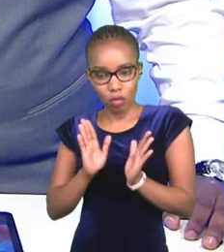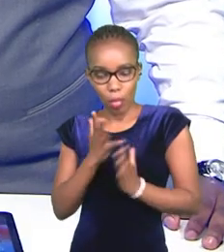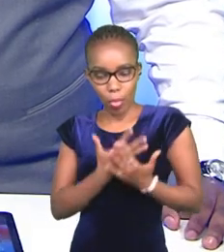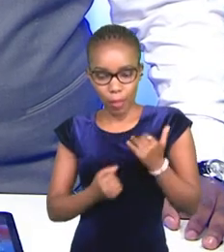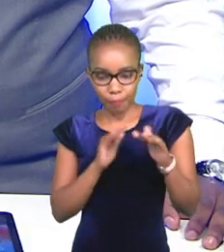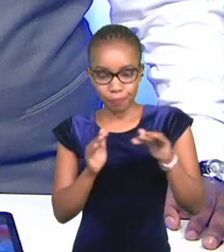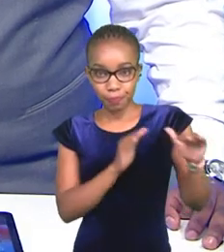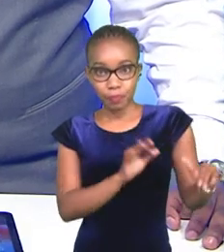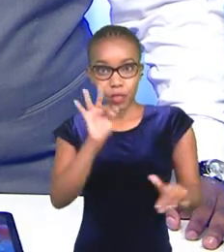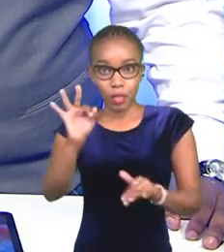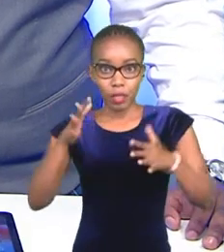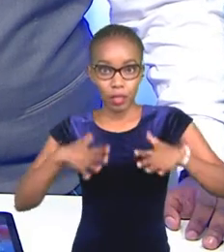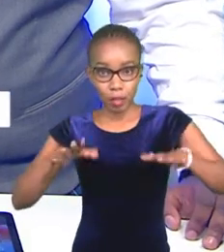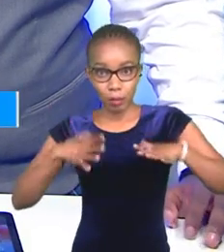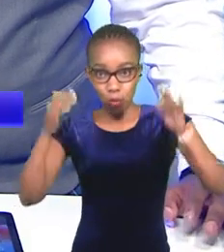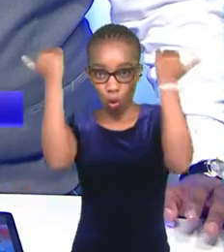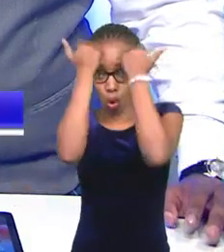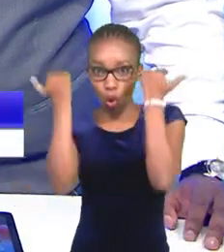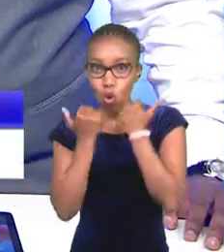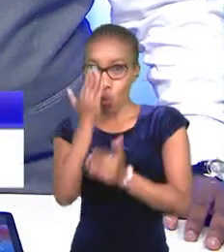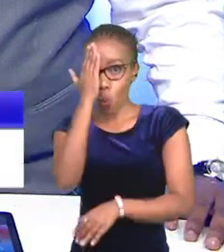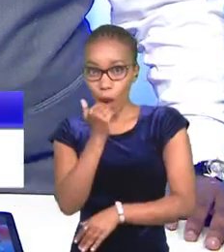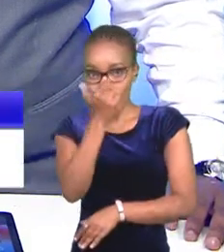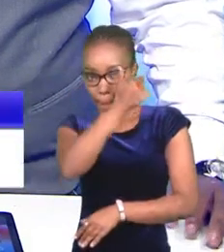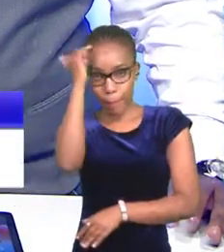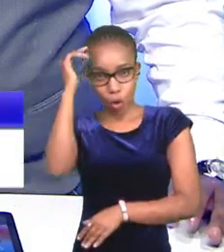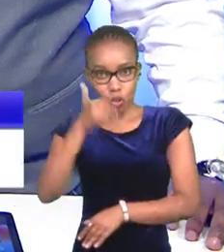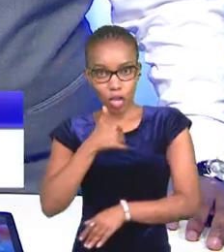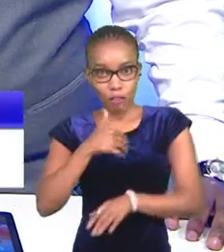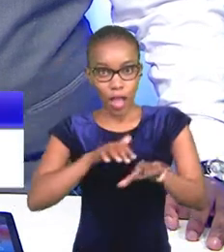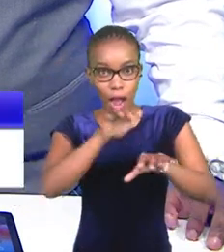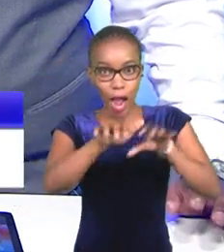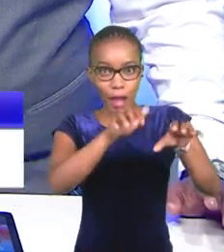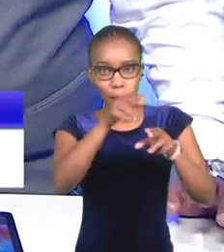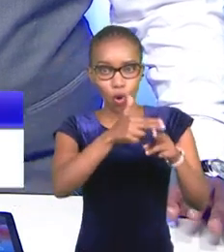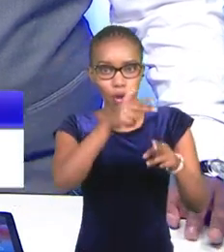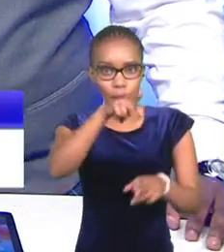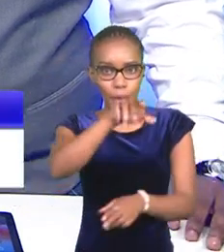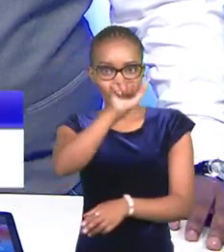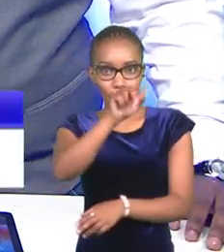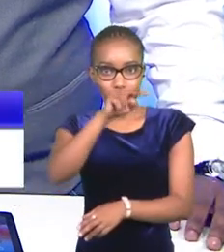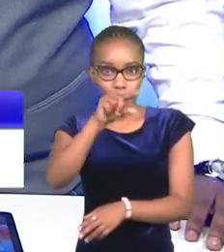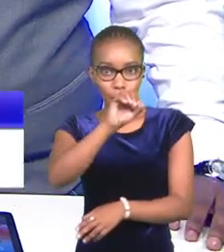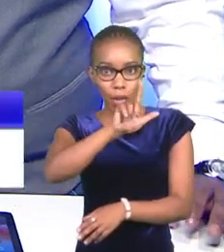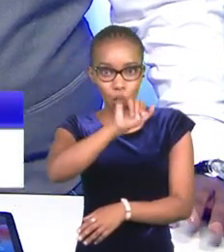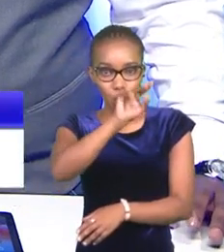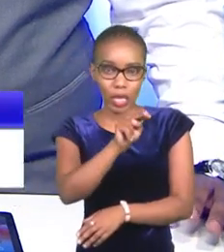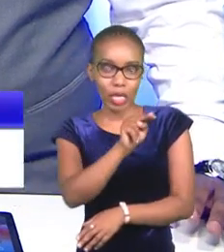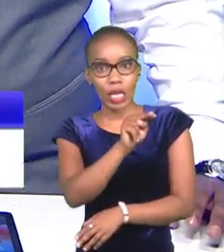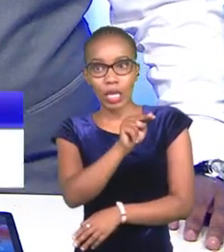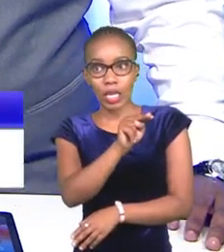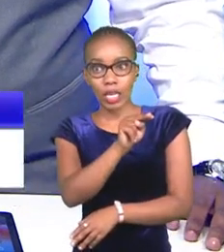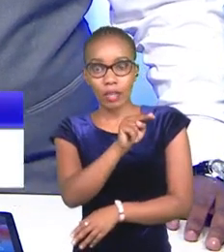While three suspects were today arraigned at a Narok court for being found in possession of a pangolin, which is one of the most endangered and